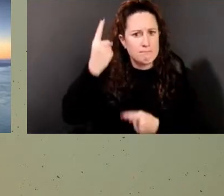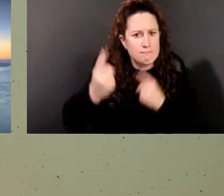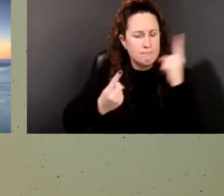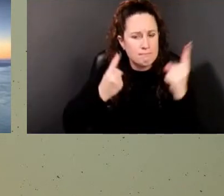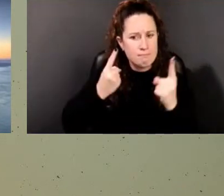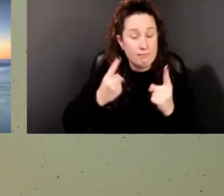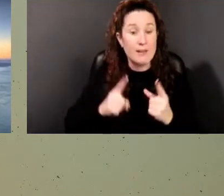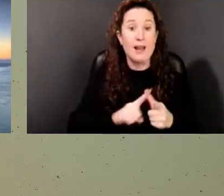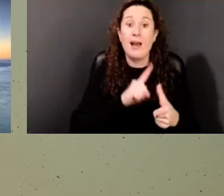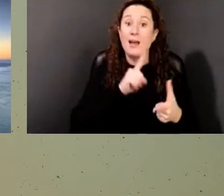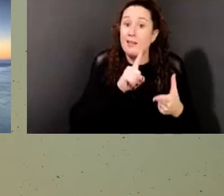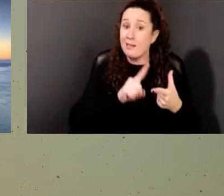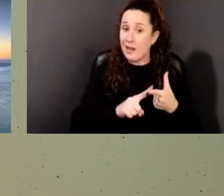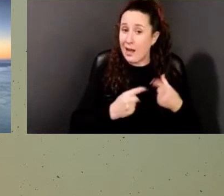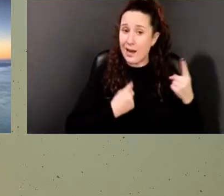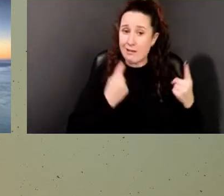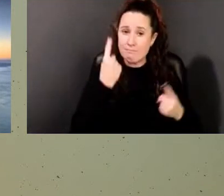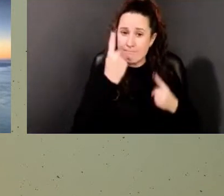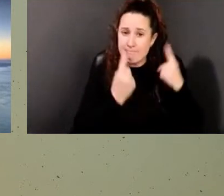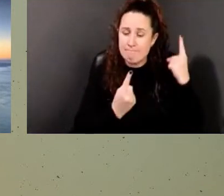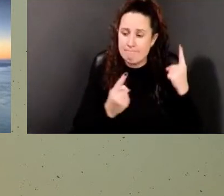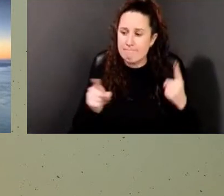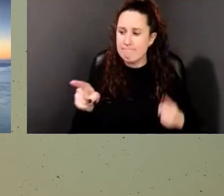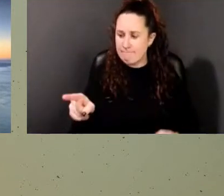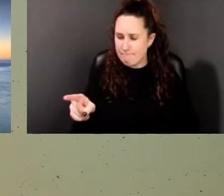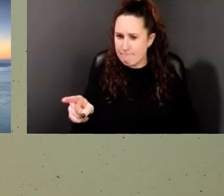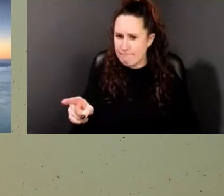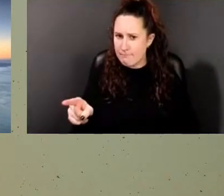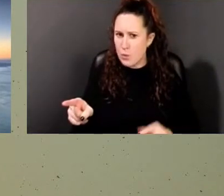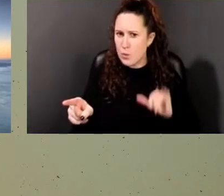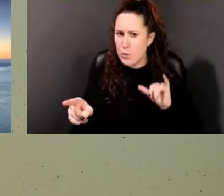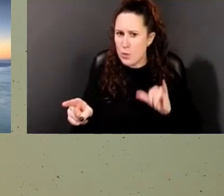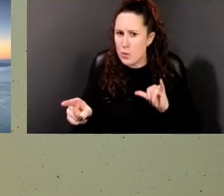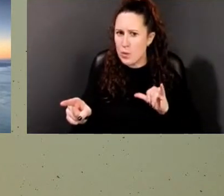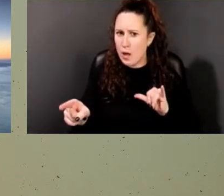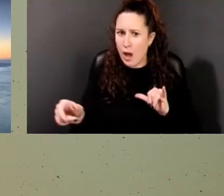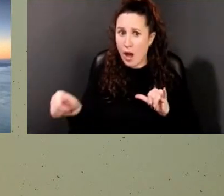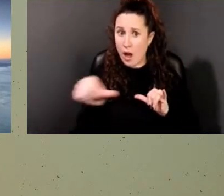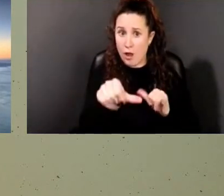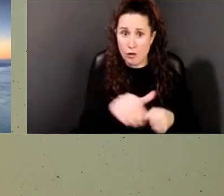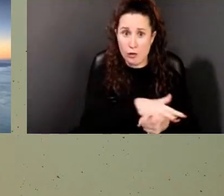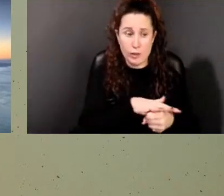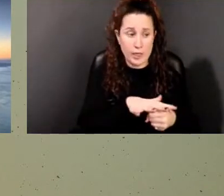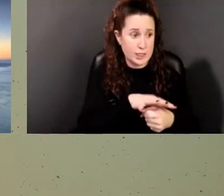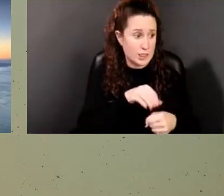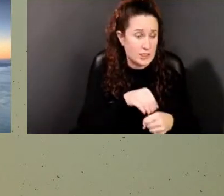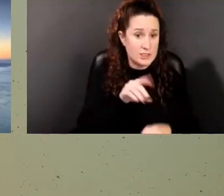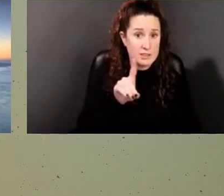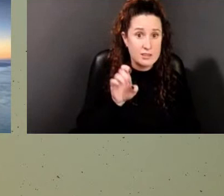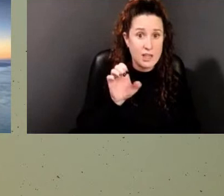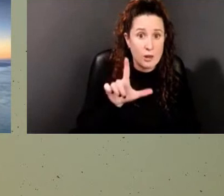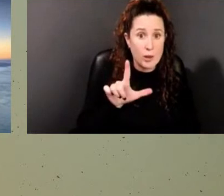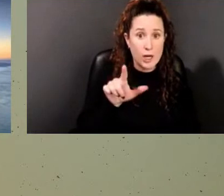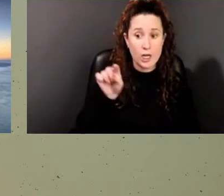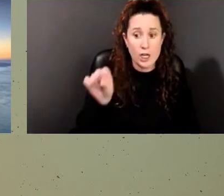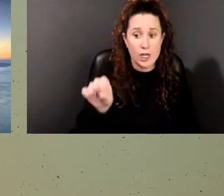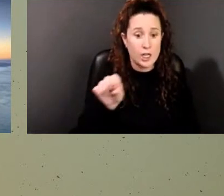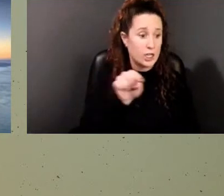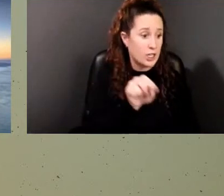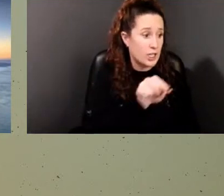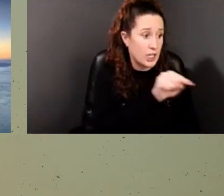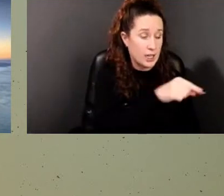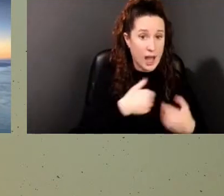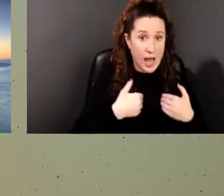how many other places in Delaware may be burial grounds